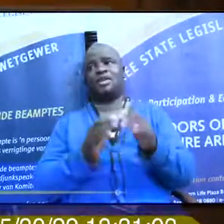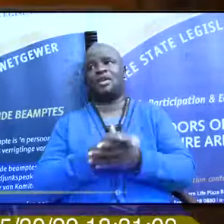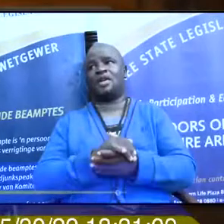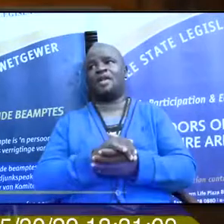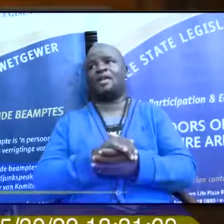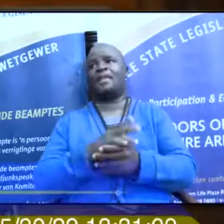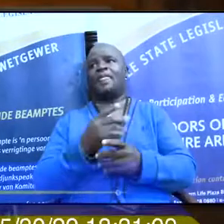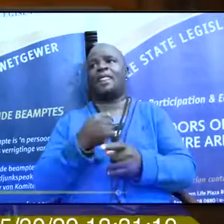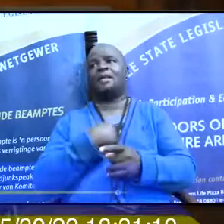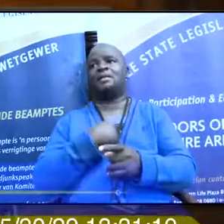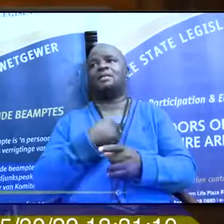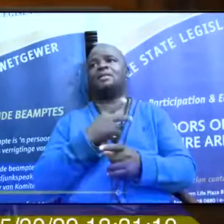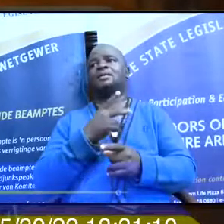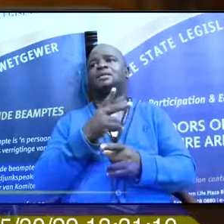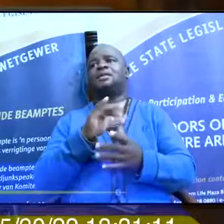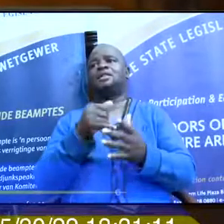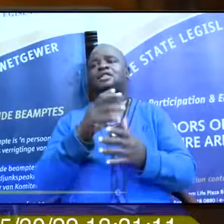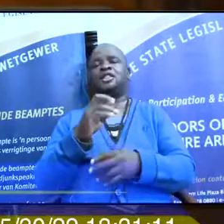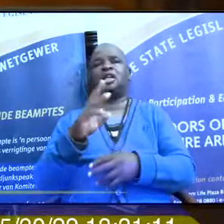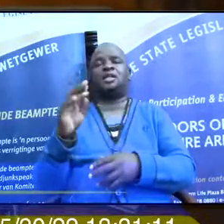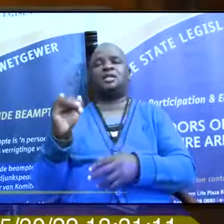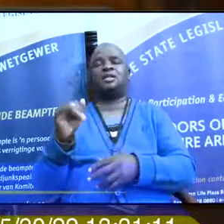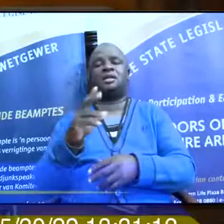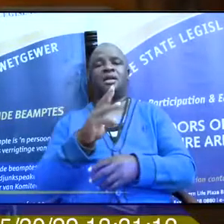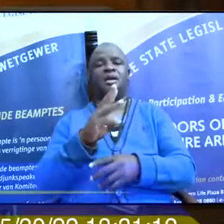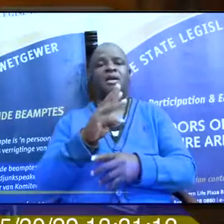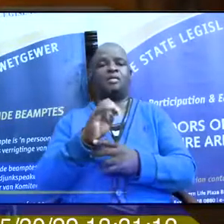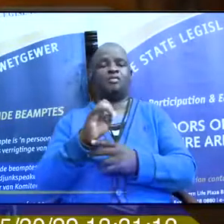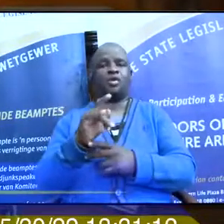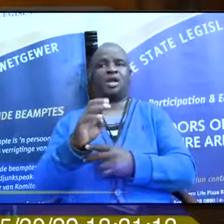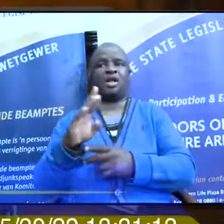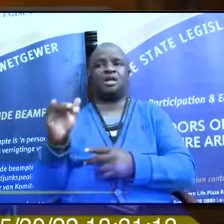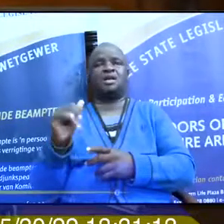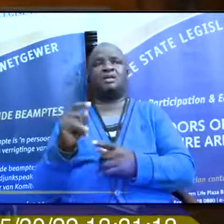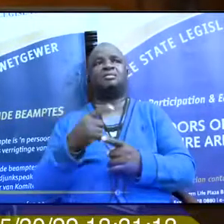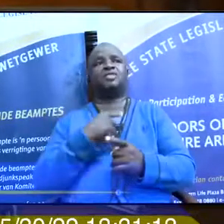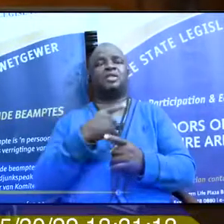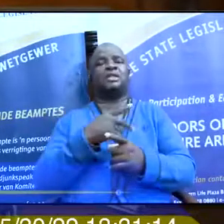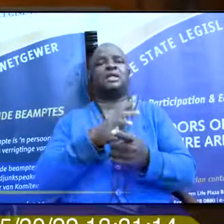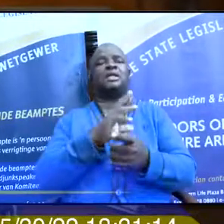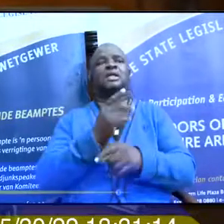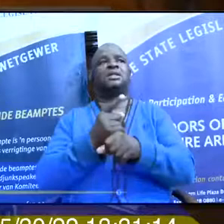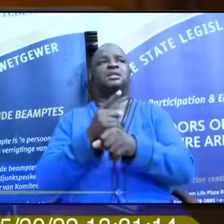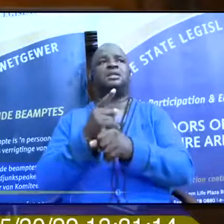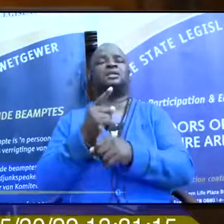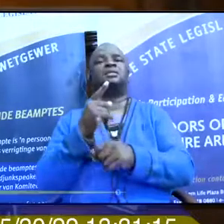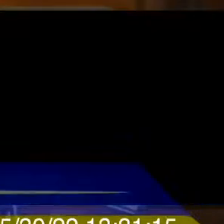my name is jeremy neri i'm the regional secretary of sacral free state and northern cape